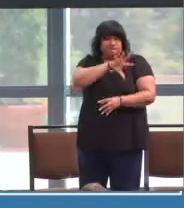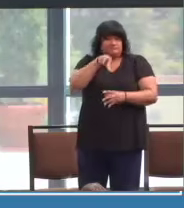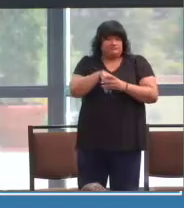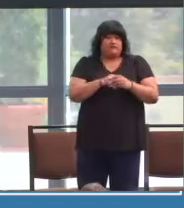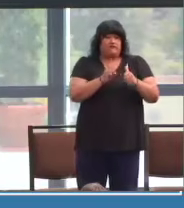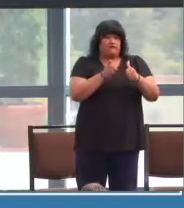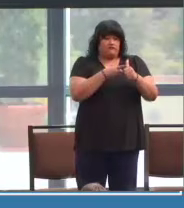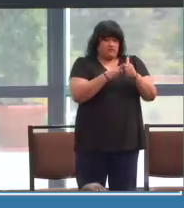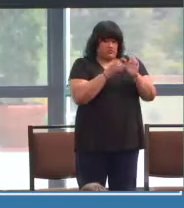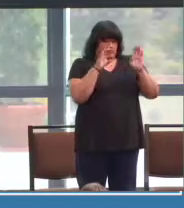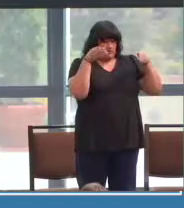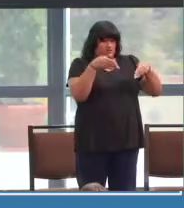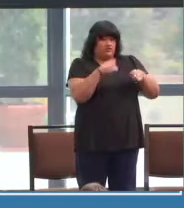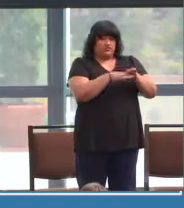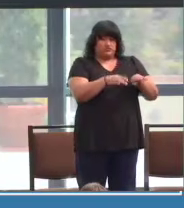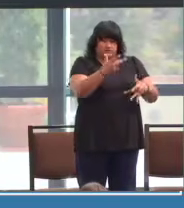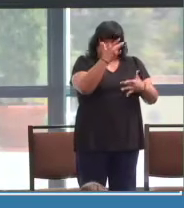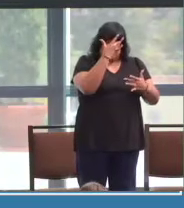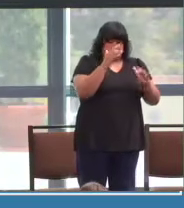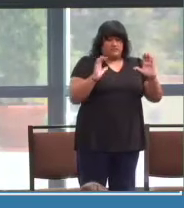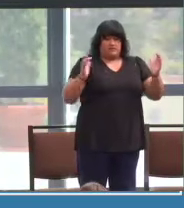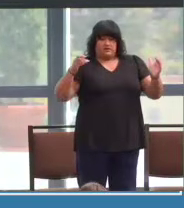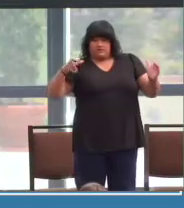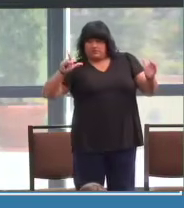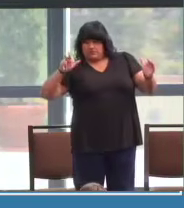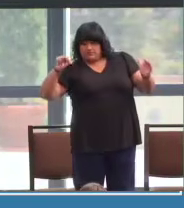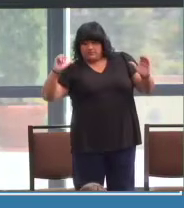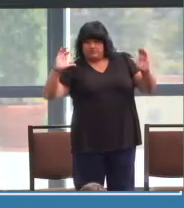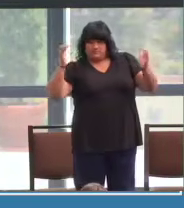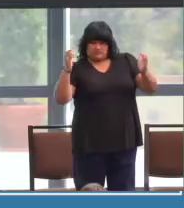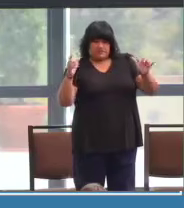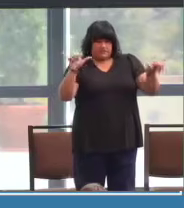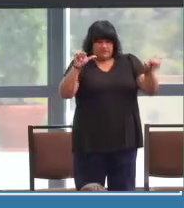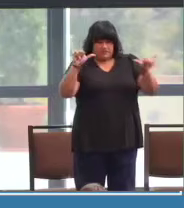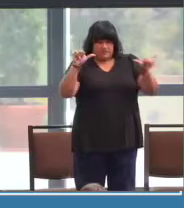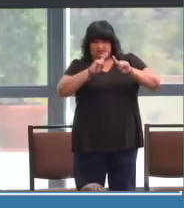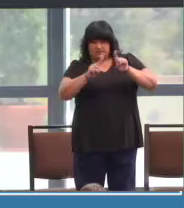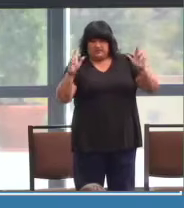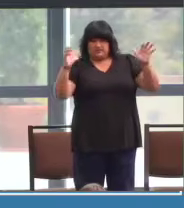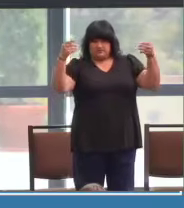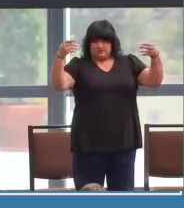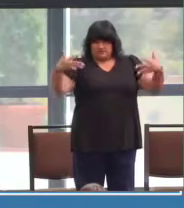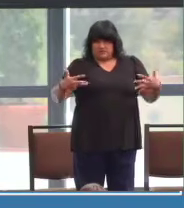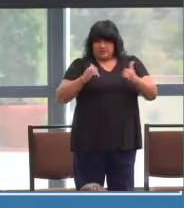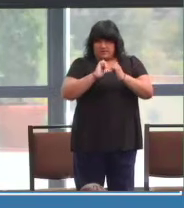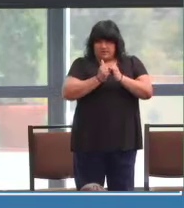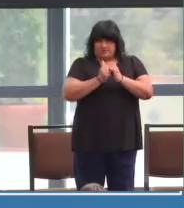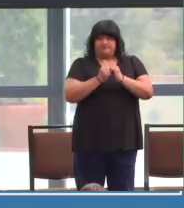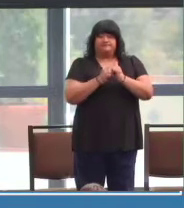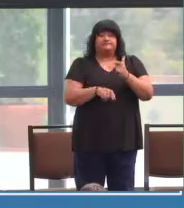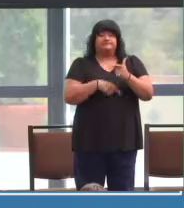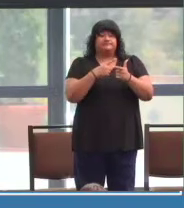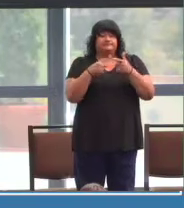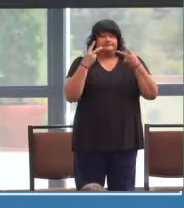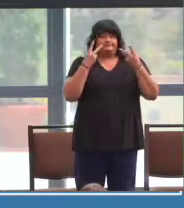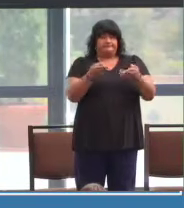disease, comparing it to lupus, maybe some of the differences, some of the similarities. We're going to look at the pharmacologic landscape of this. We're going to